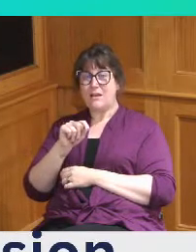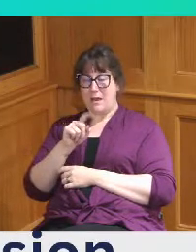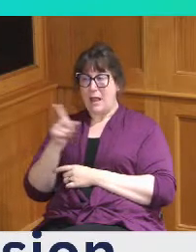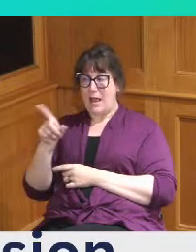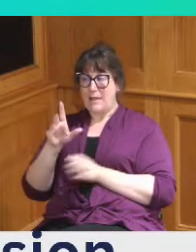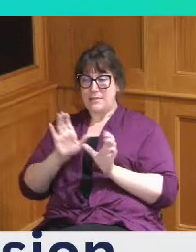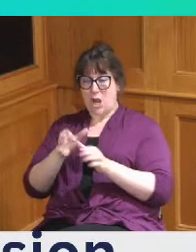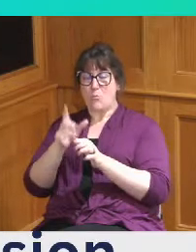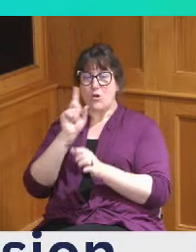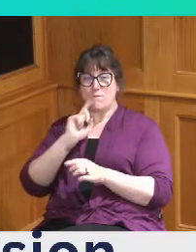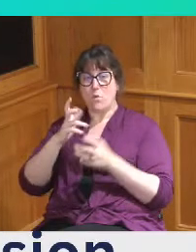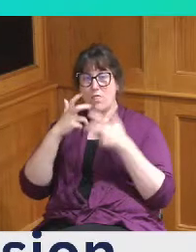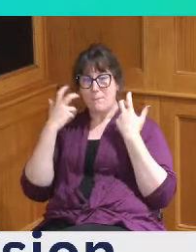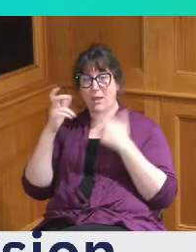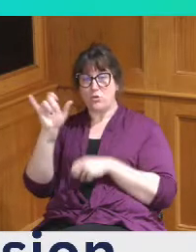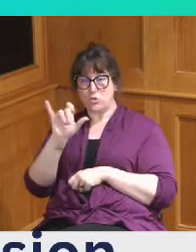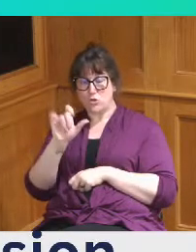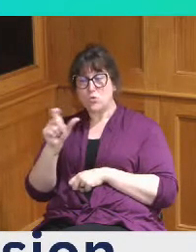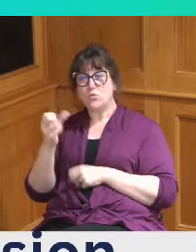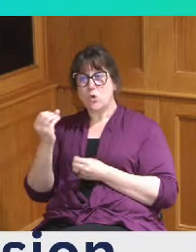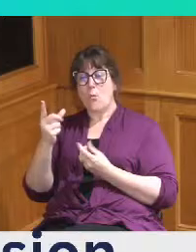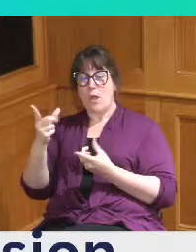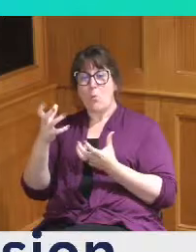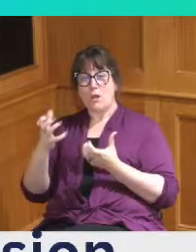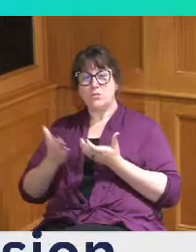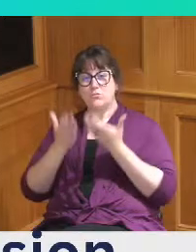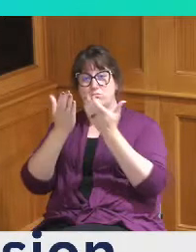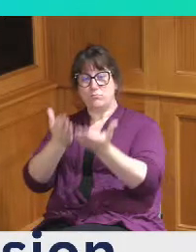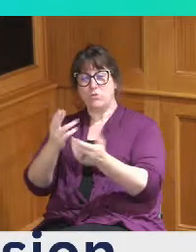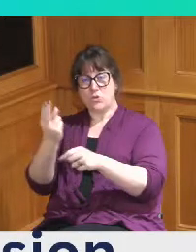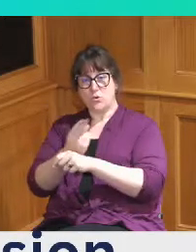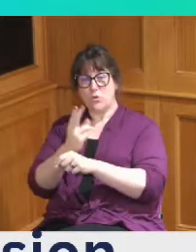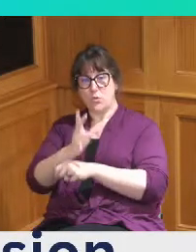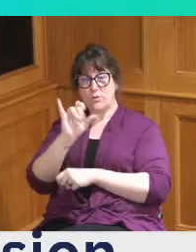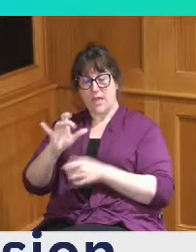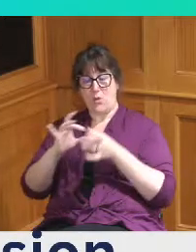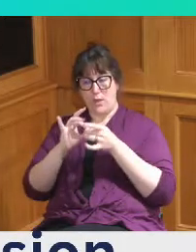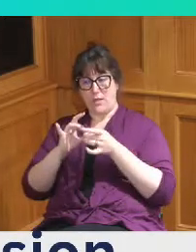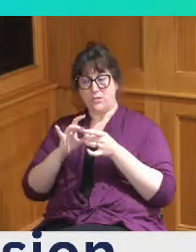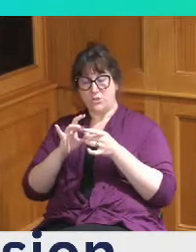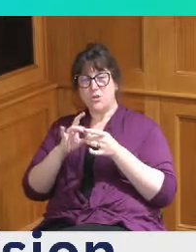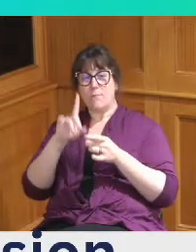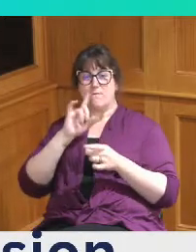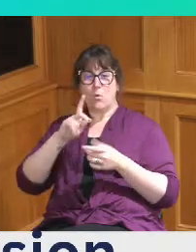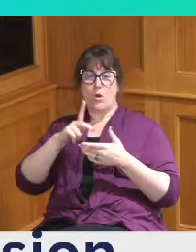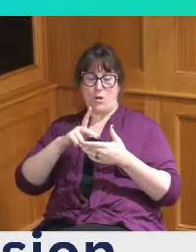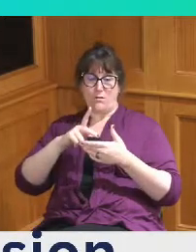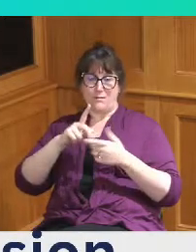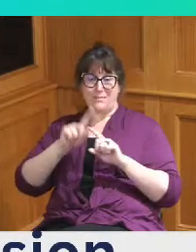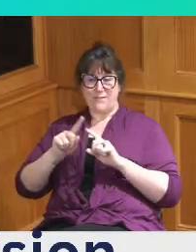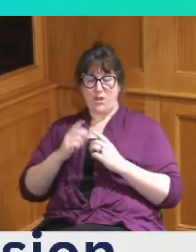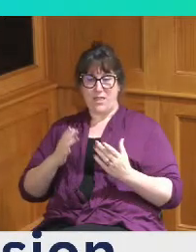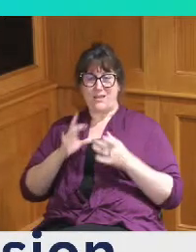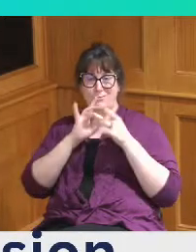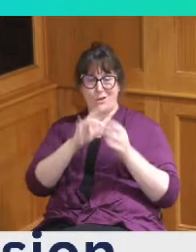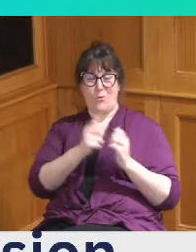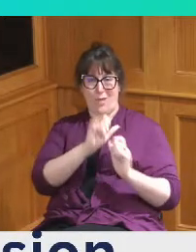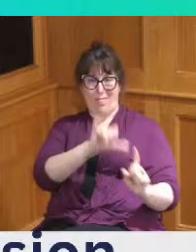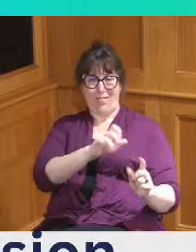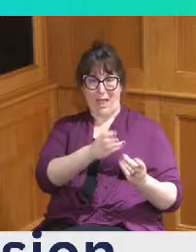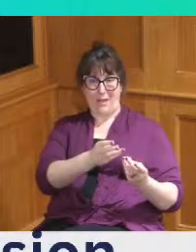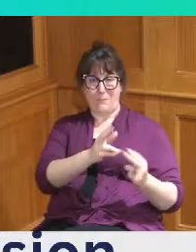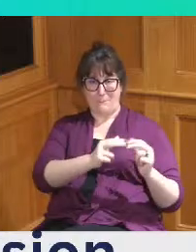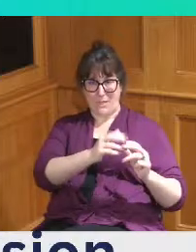he's hoping to leverage his relationship with the organization into some programming for the venue. His partner, Greg Shainling, and his family